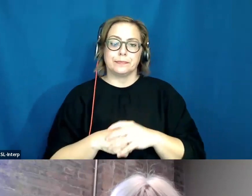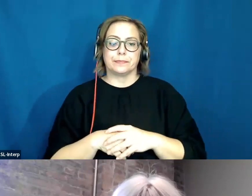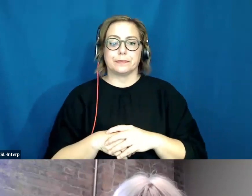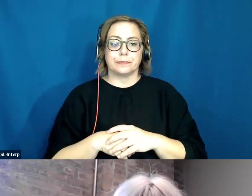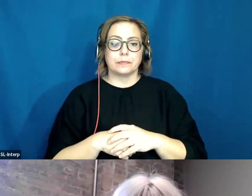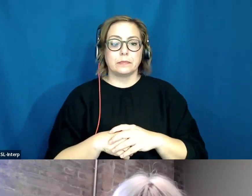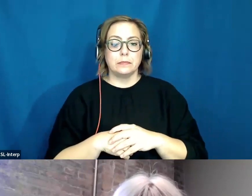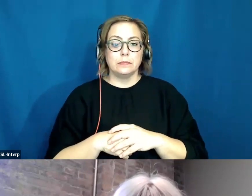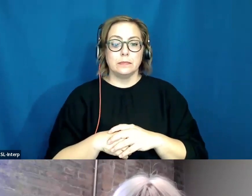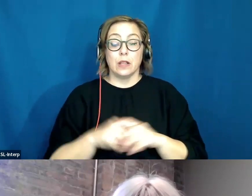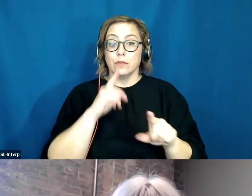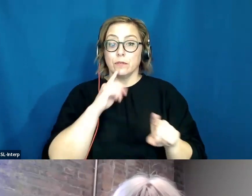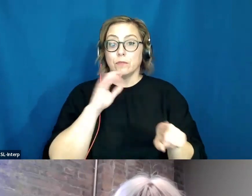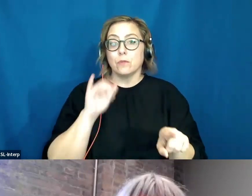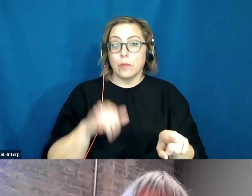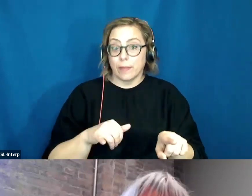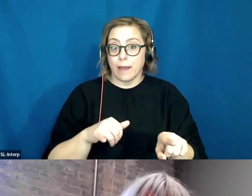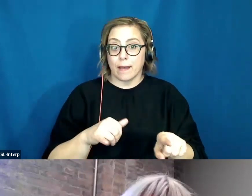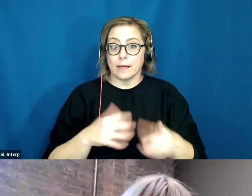for something like that,